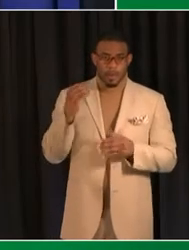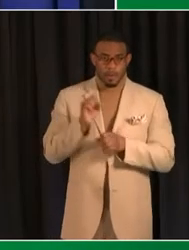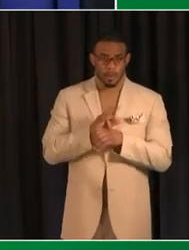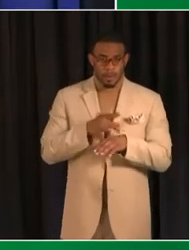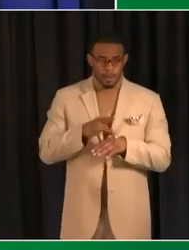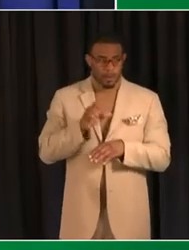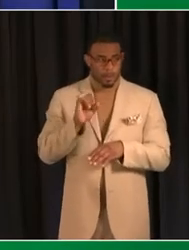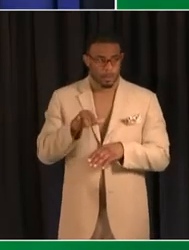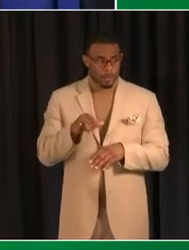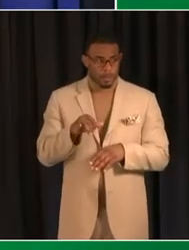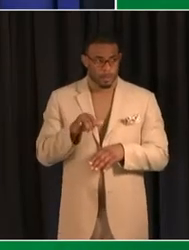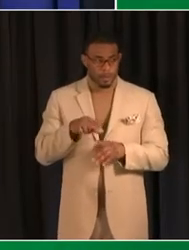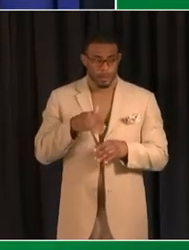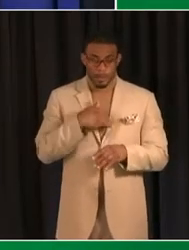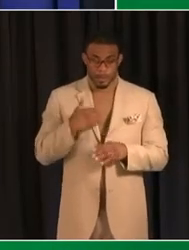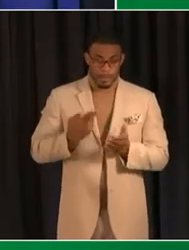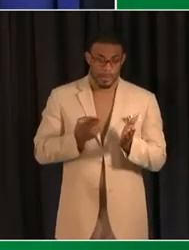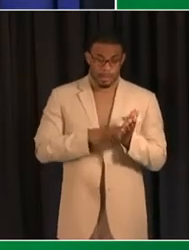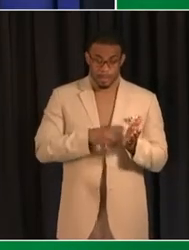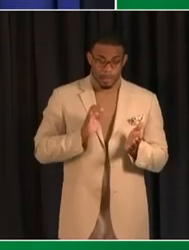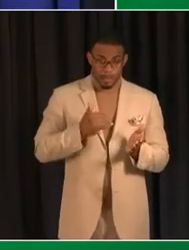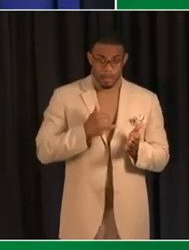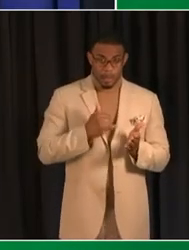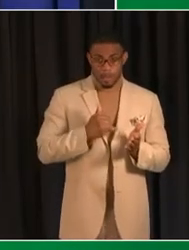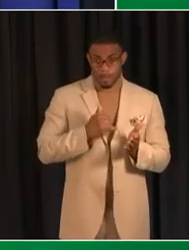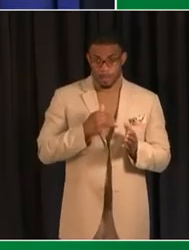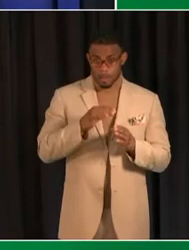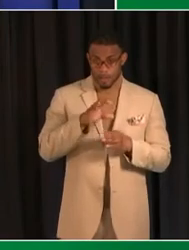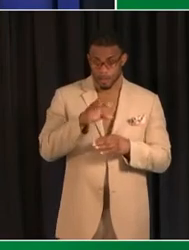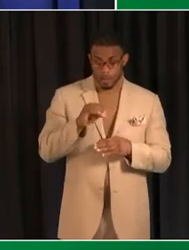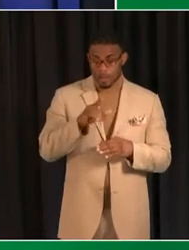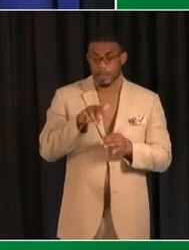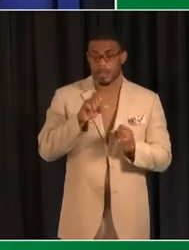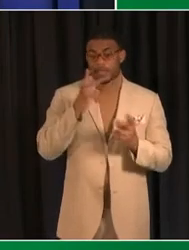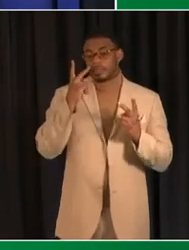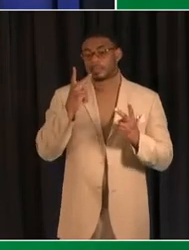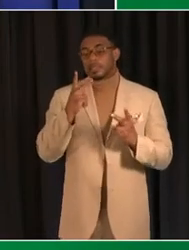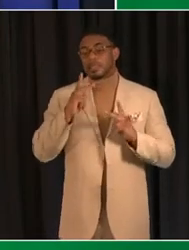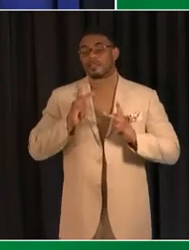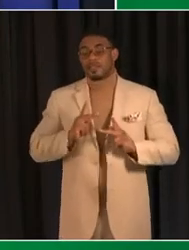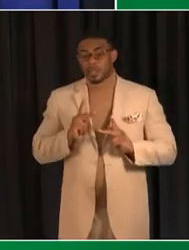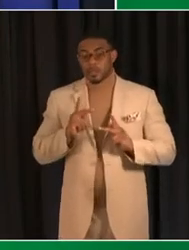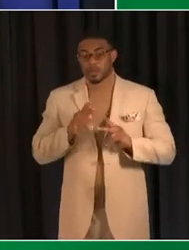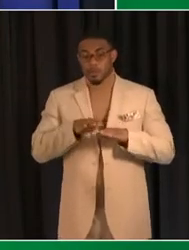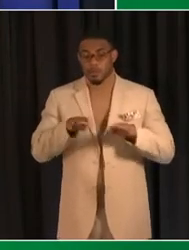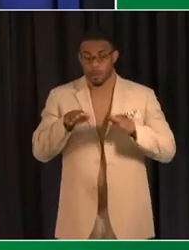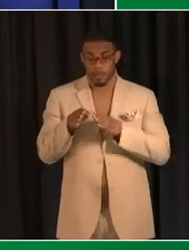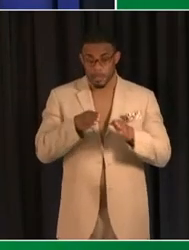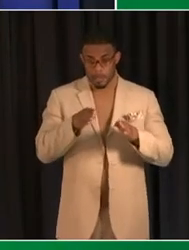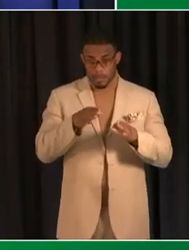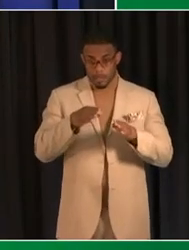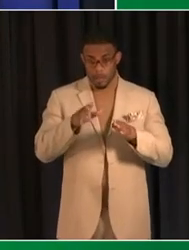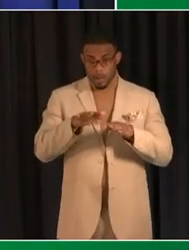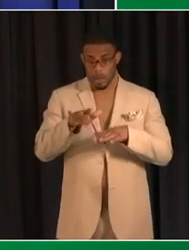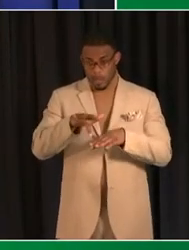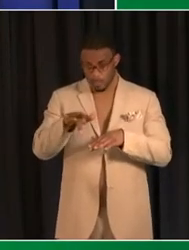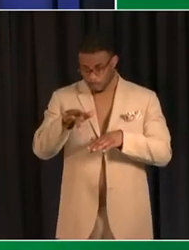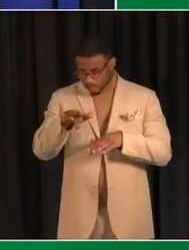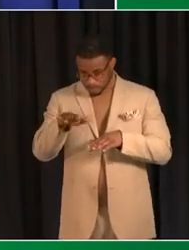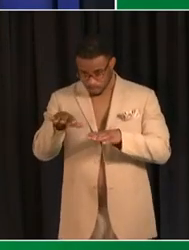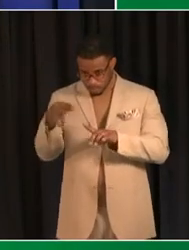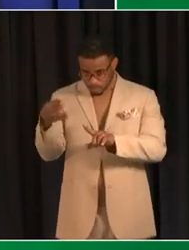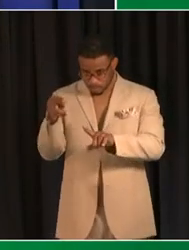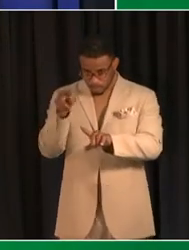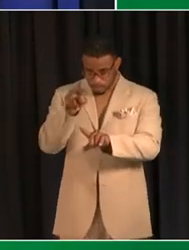offer outdoor workspace. So when members do sign on to our platform, they actually can see the physical floor plan, and they can see